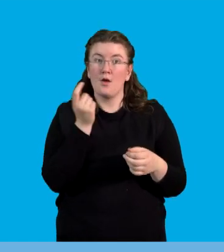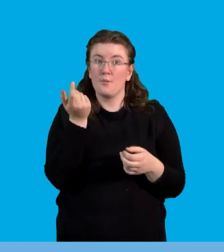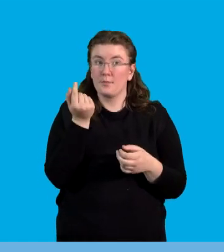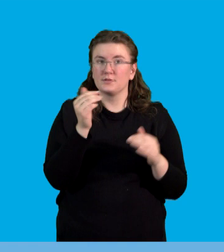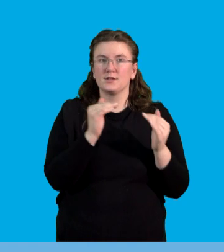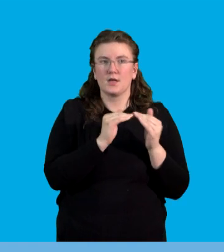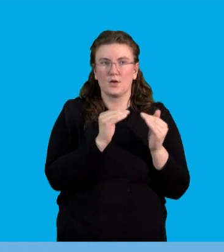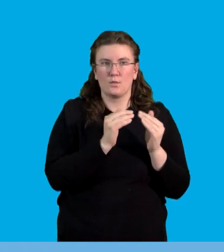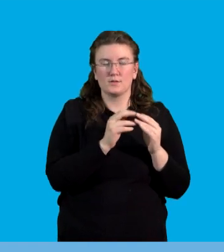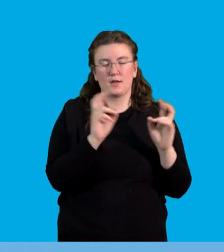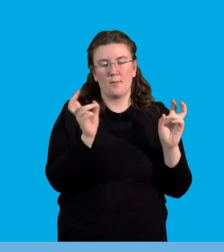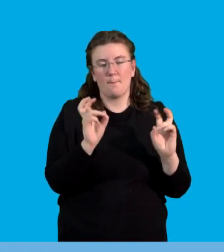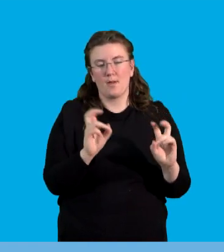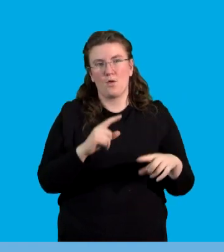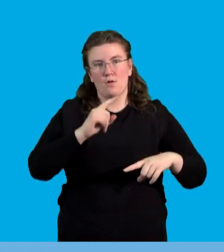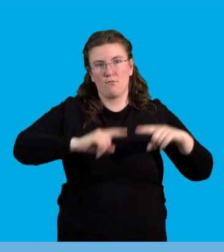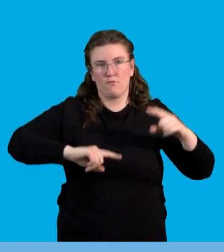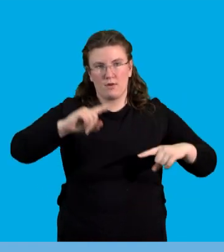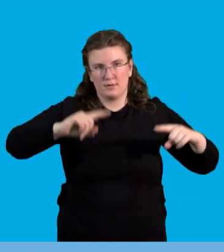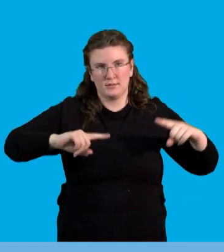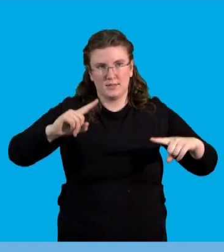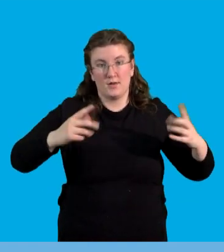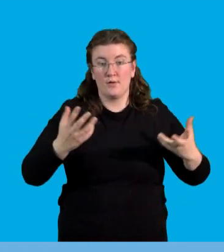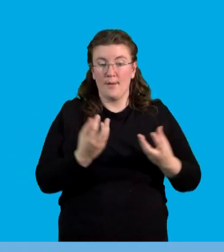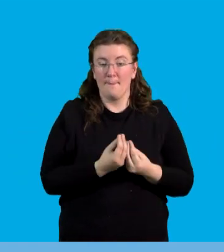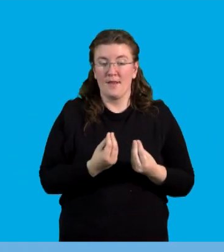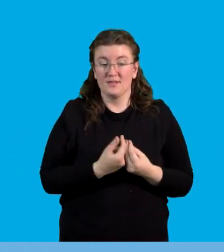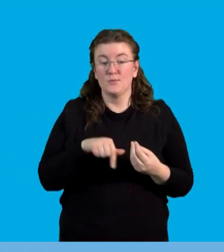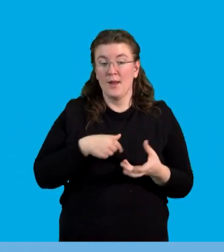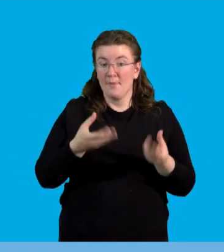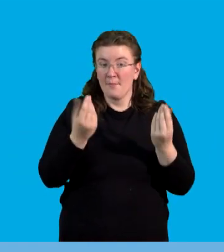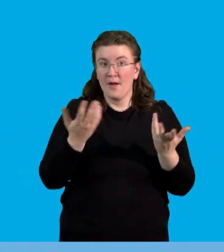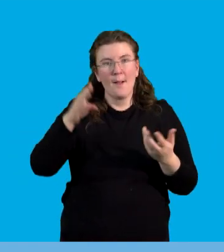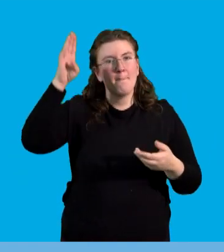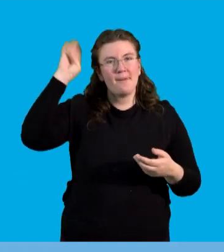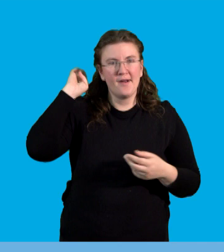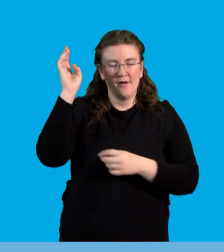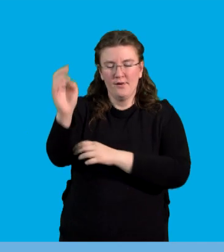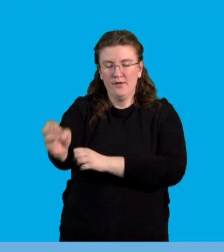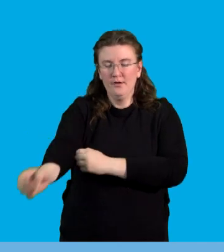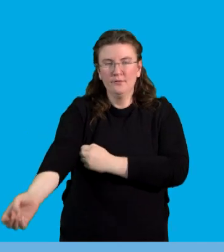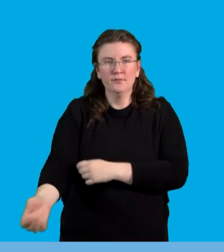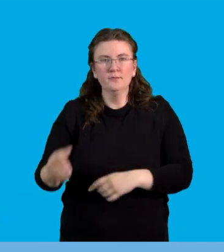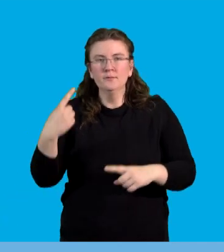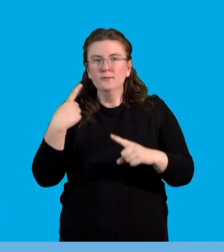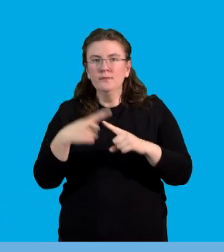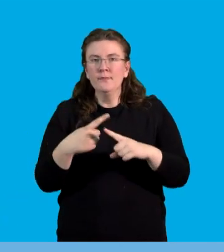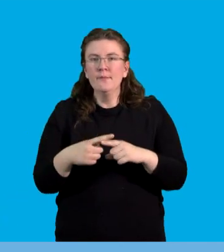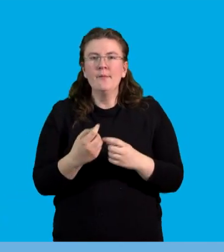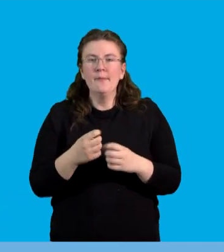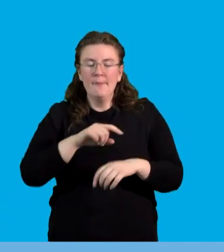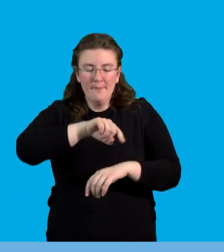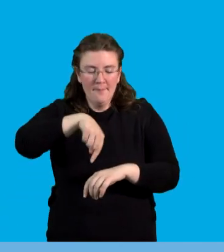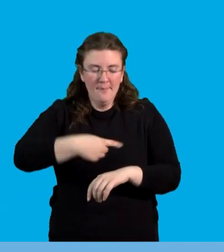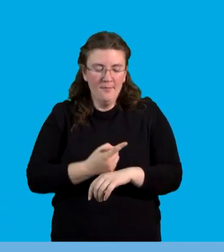power rating of an appliance. Remember, we are finding this power rating at the back of an appliance. It is going to be multiplied by the number of